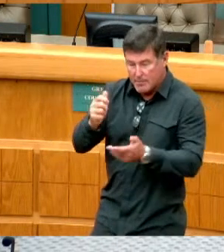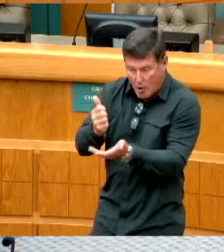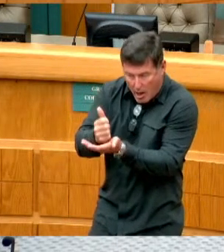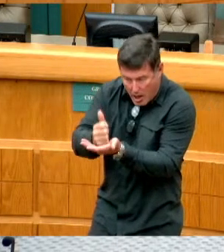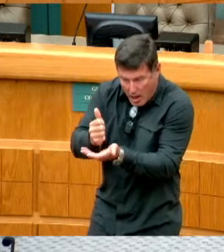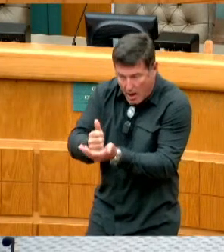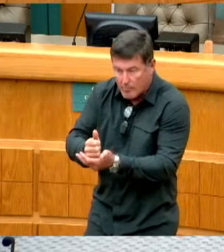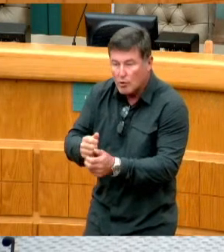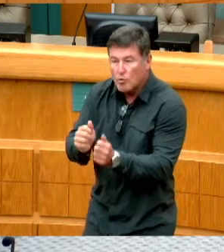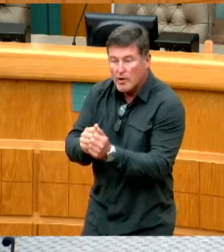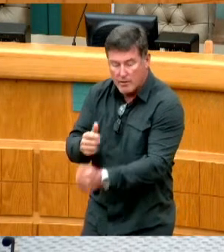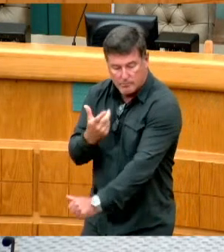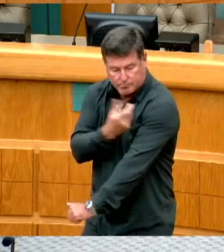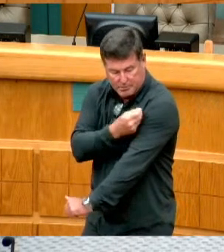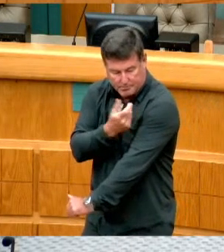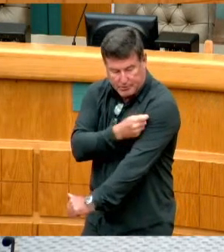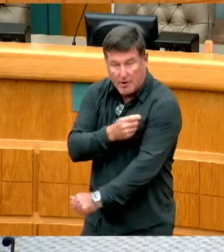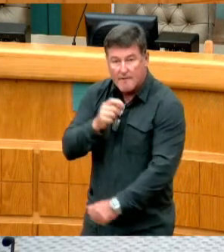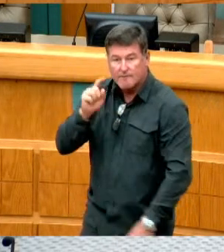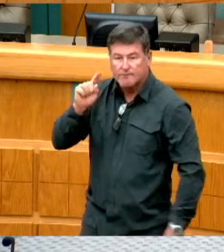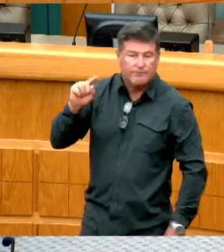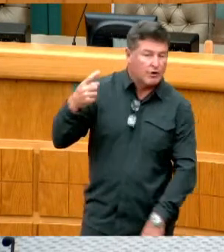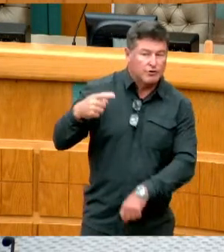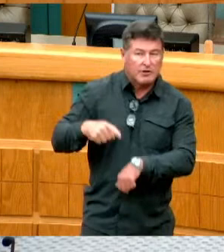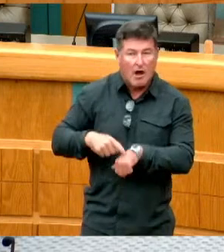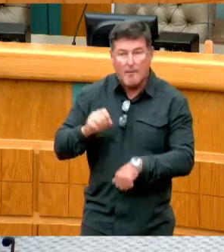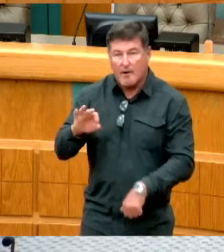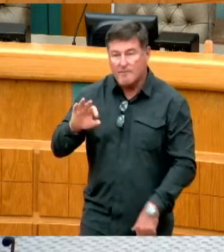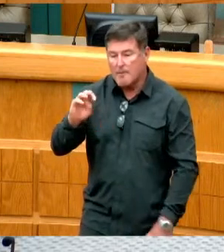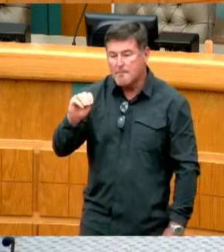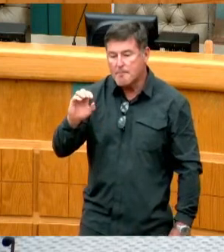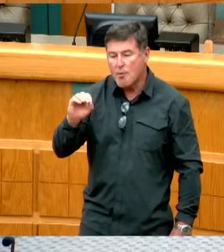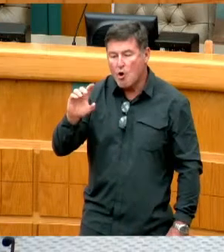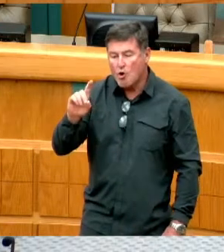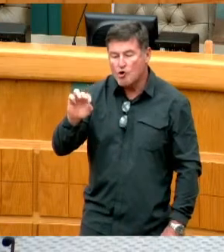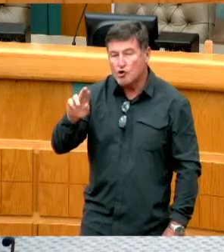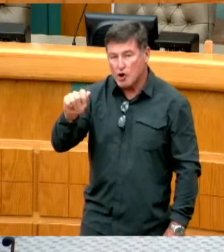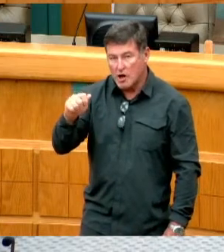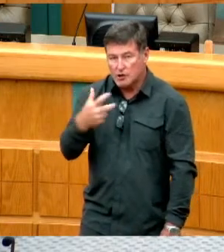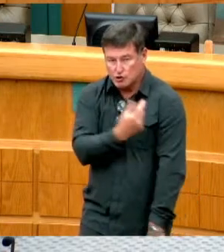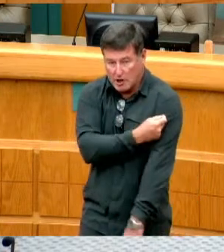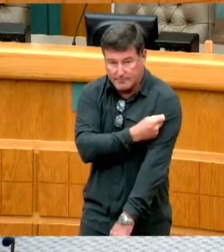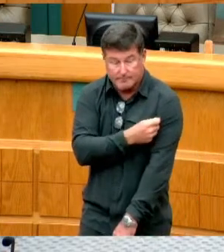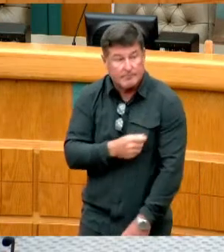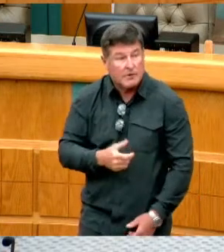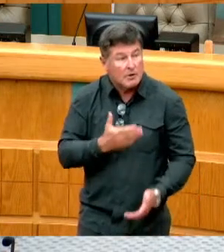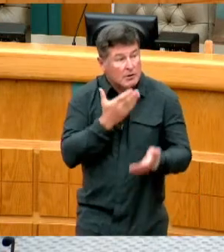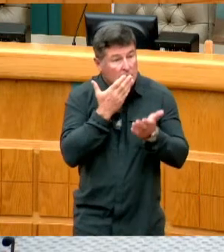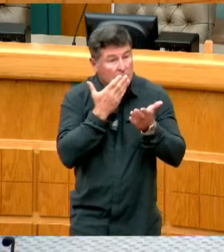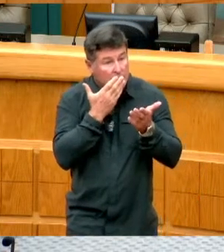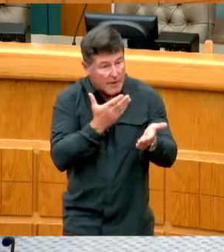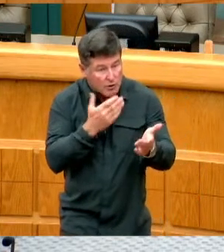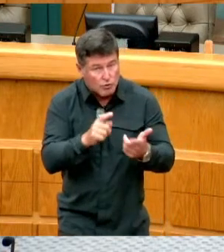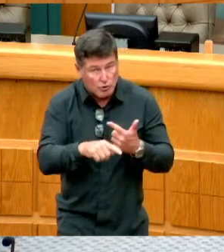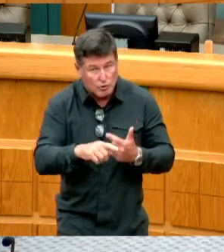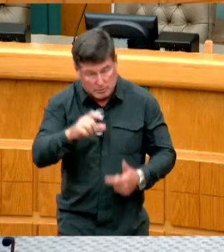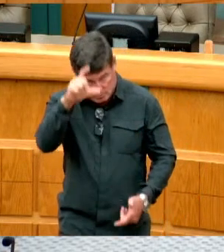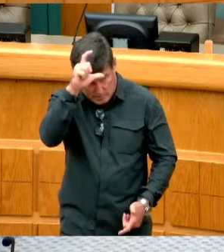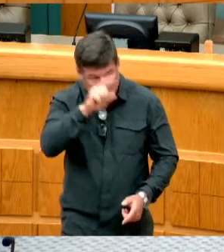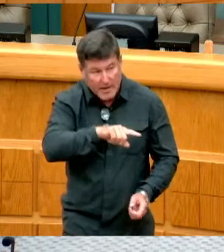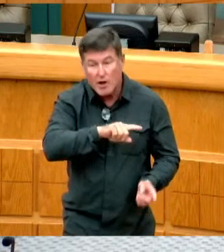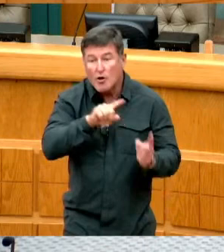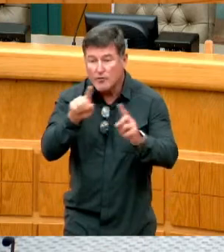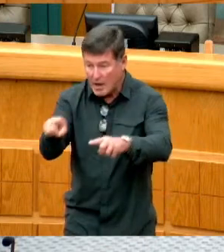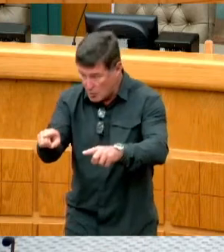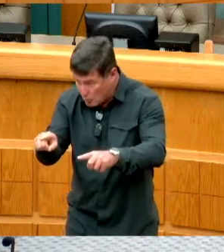vaccine yesterday. The Saving Our Seniors program allows our Corpus Christi firefighters to visit our homebound seniors